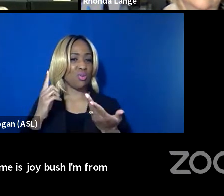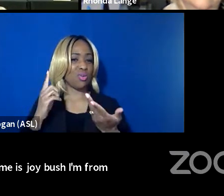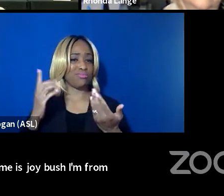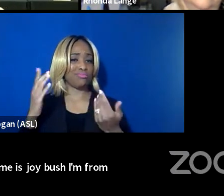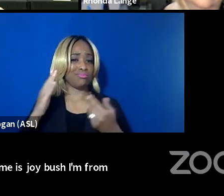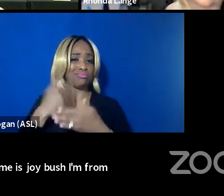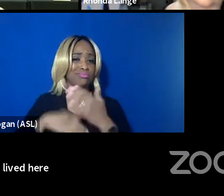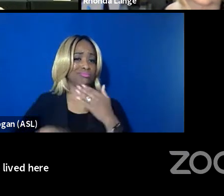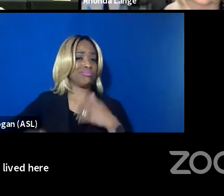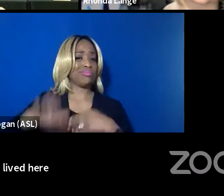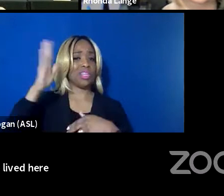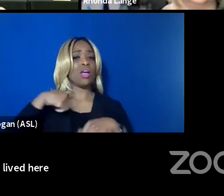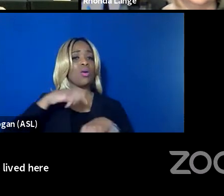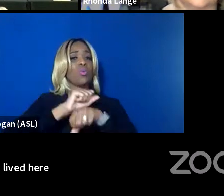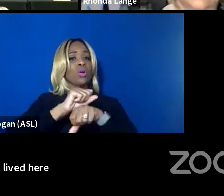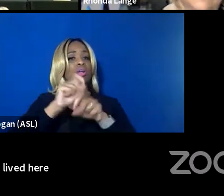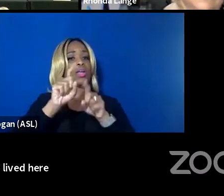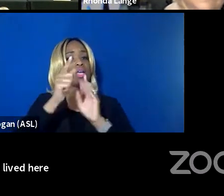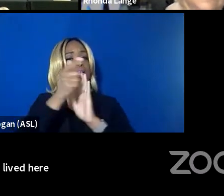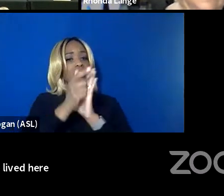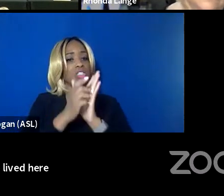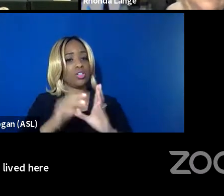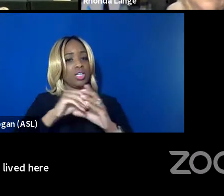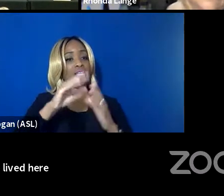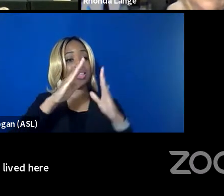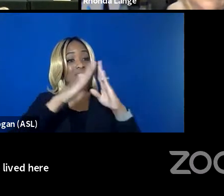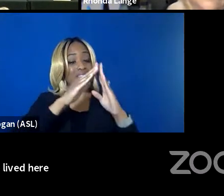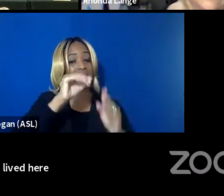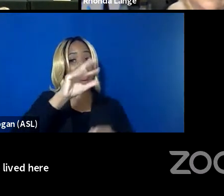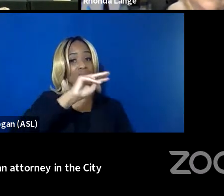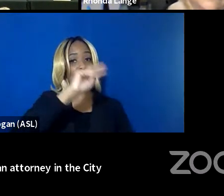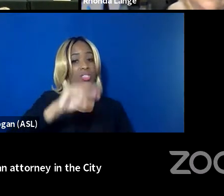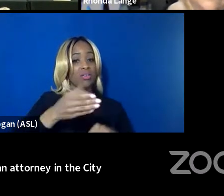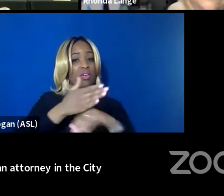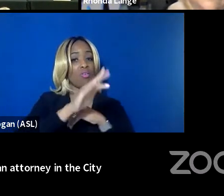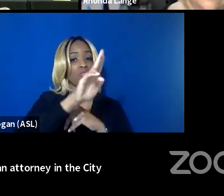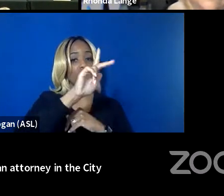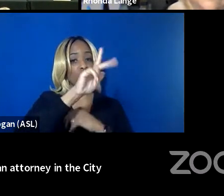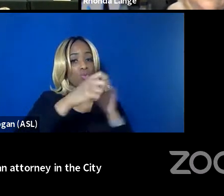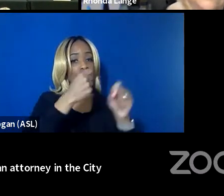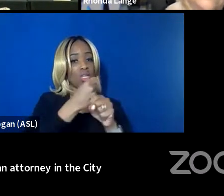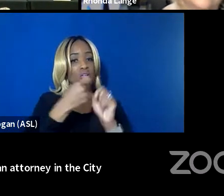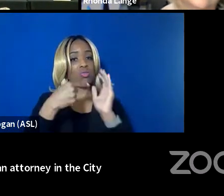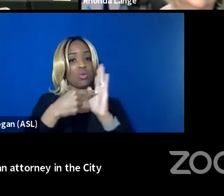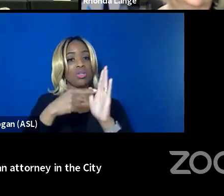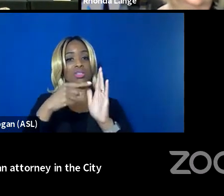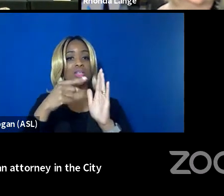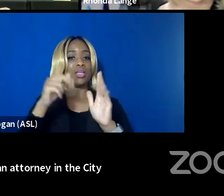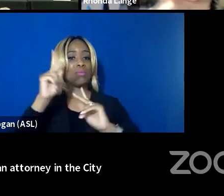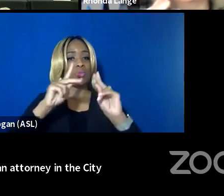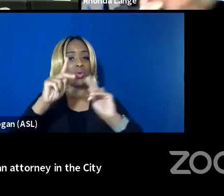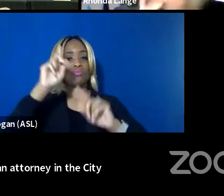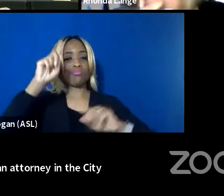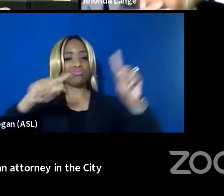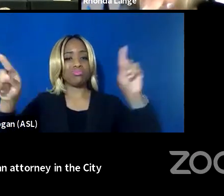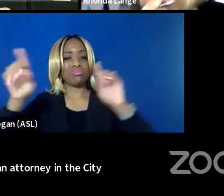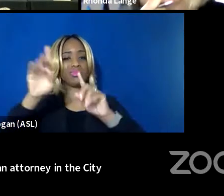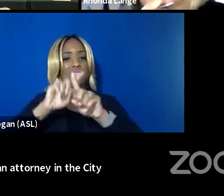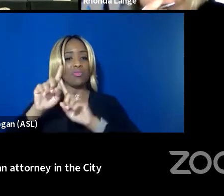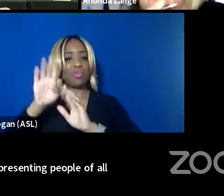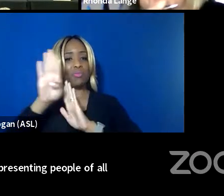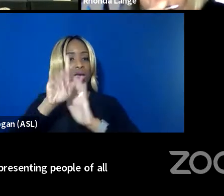I've worked as an attorney in the city of Muskegon for over 23 years, representing people of all different backgrounds,